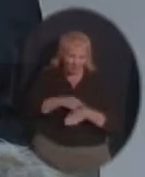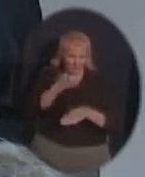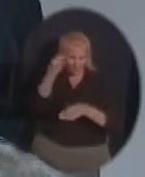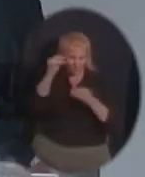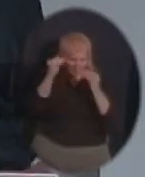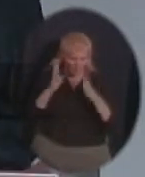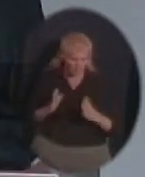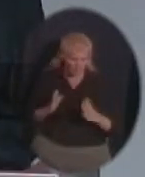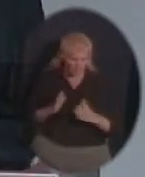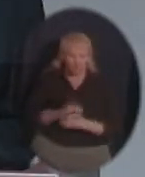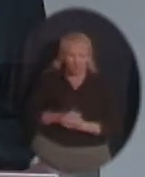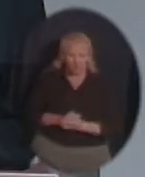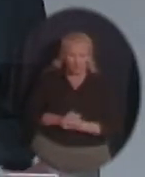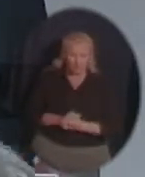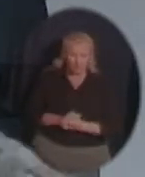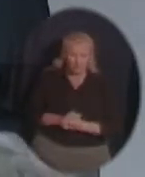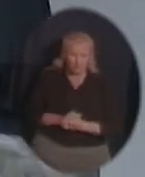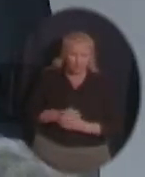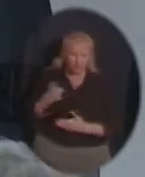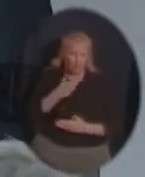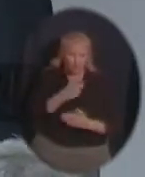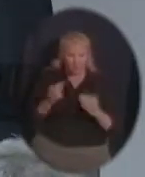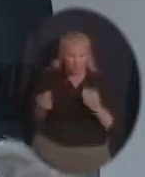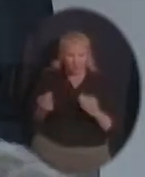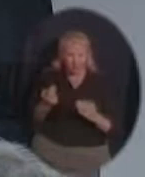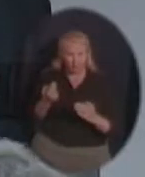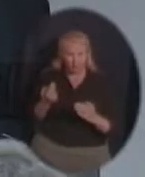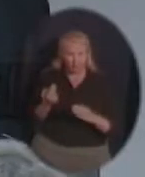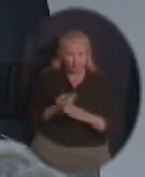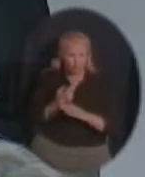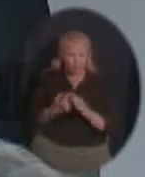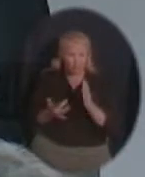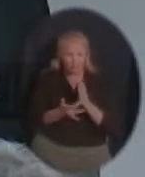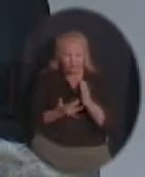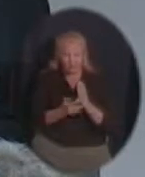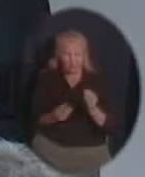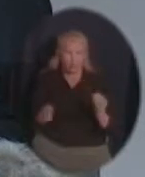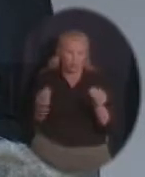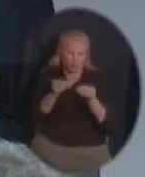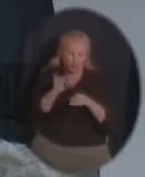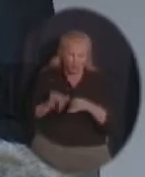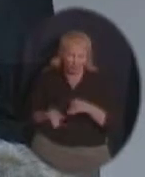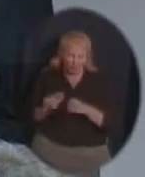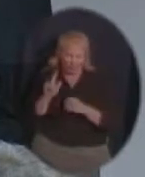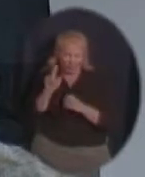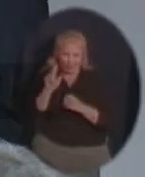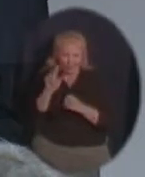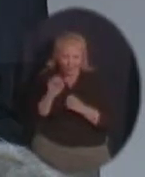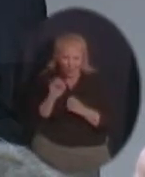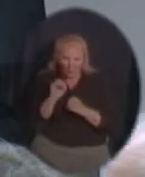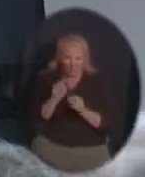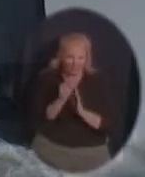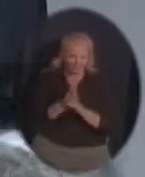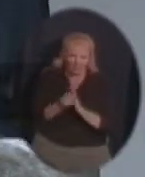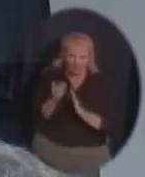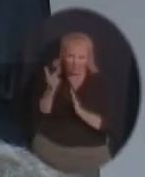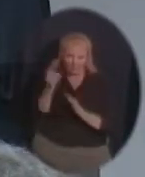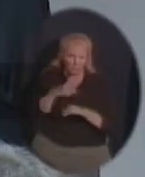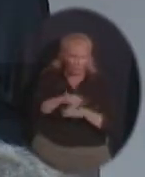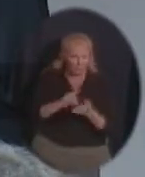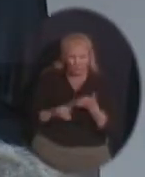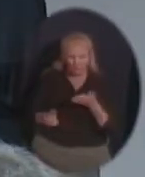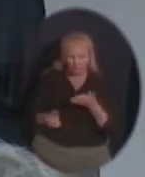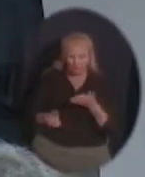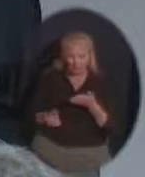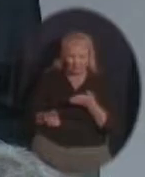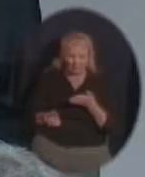a rationale for that. We use technology much more than a 30-minute lesson twice a week. It would be foolish for us to think that's the only time